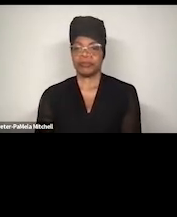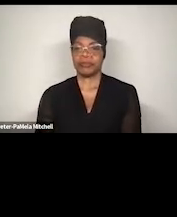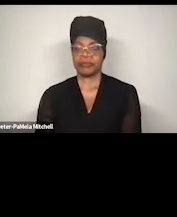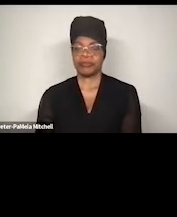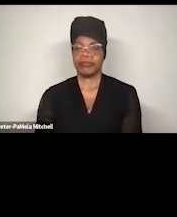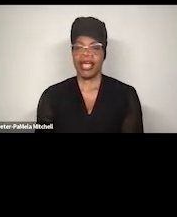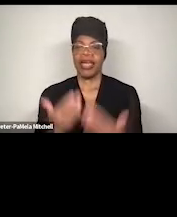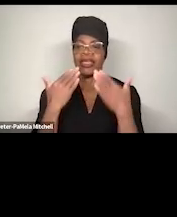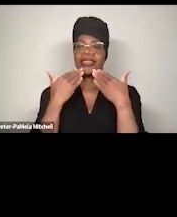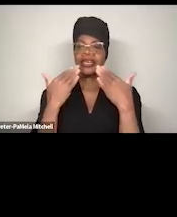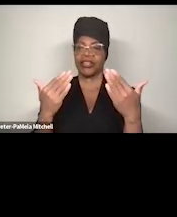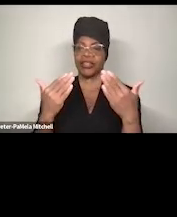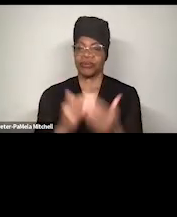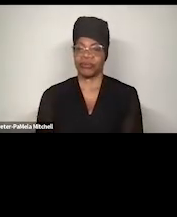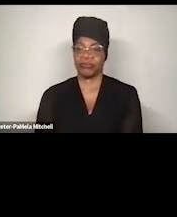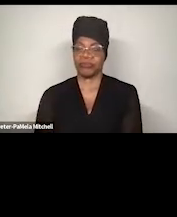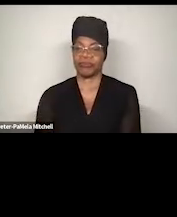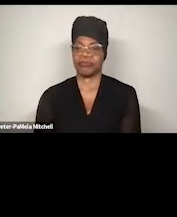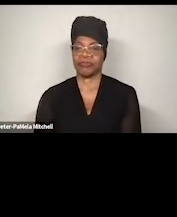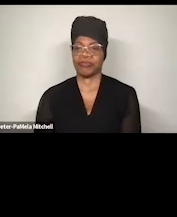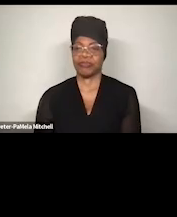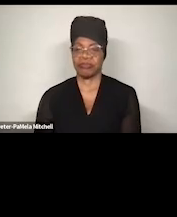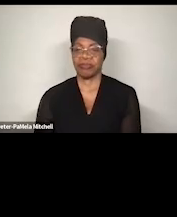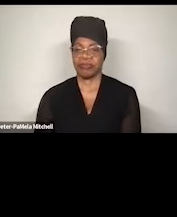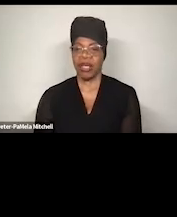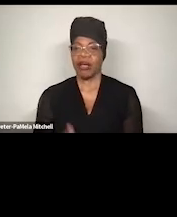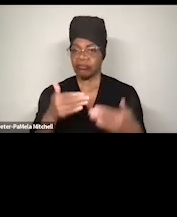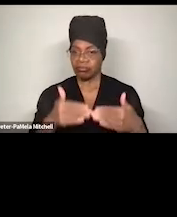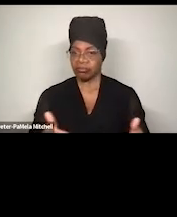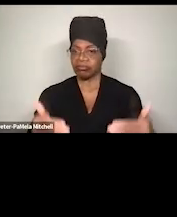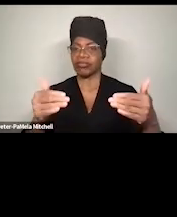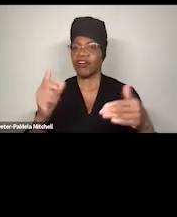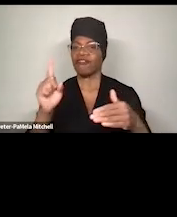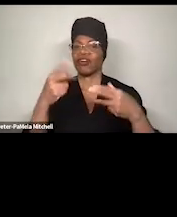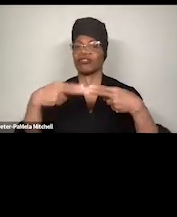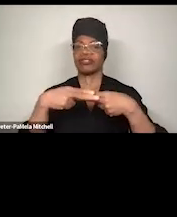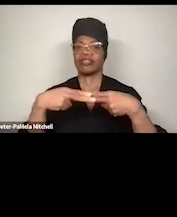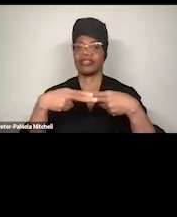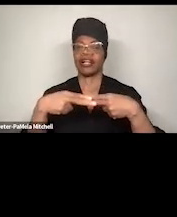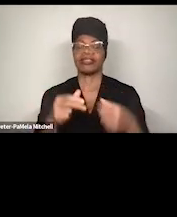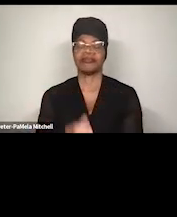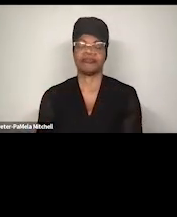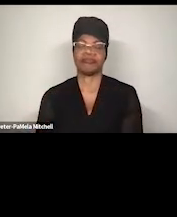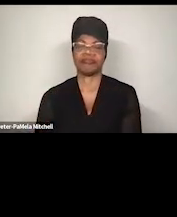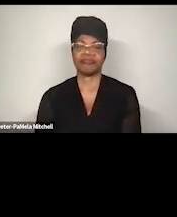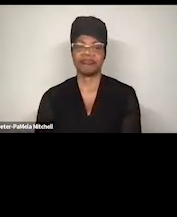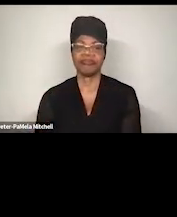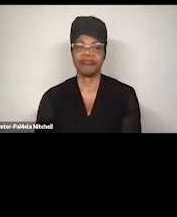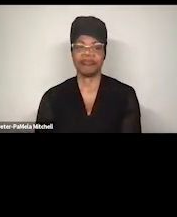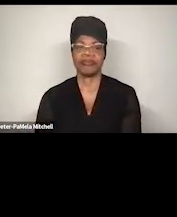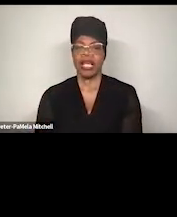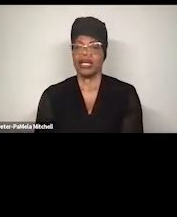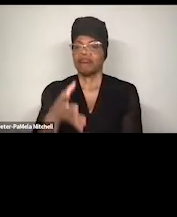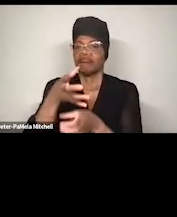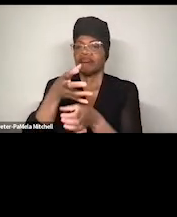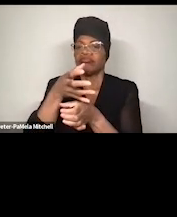Great, thank you very much. We can go ahead and advance this first slide here. Thank you. So just very